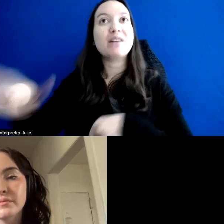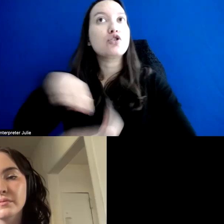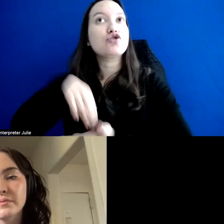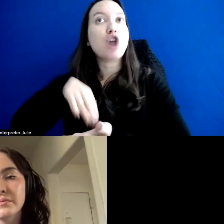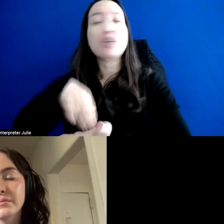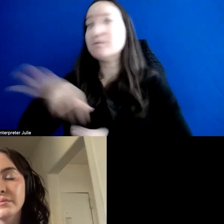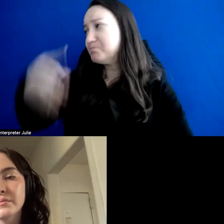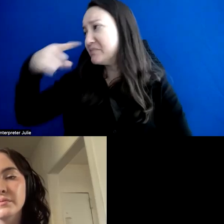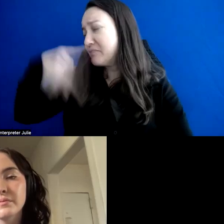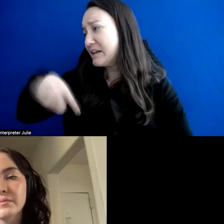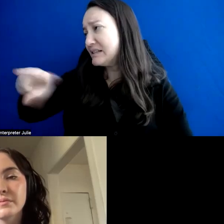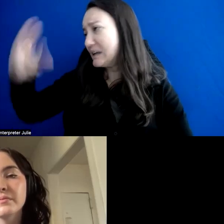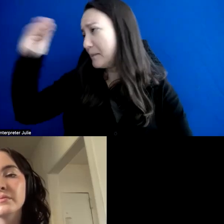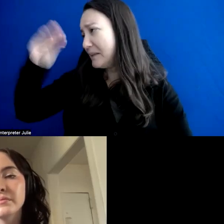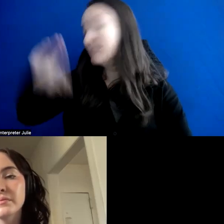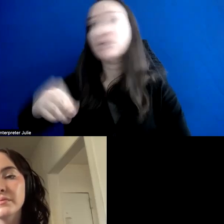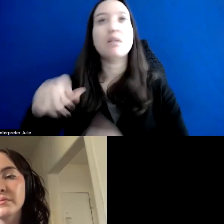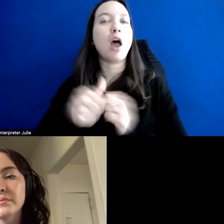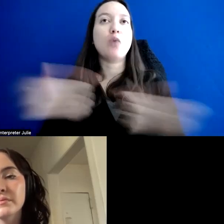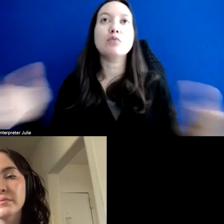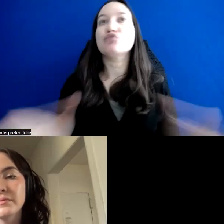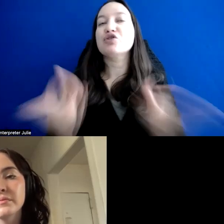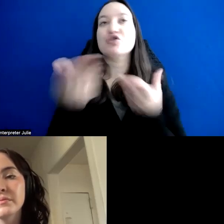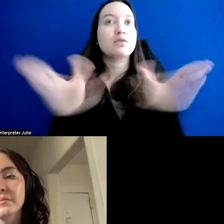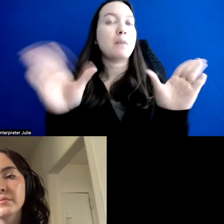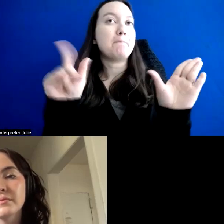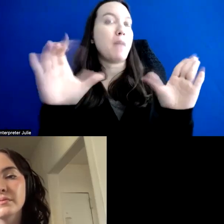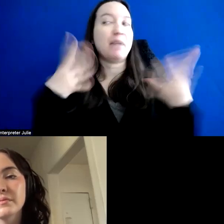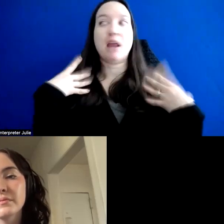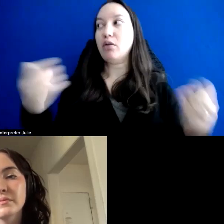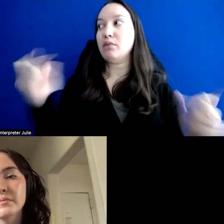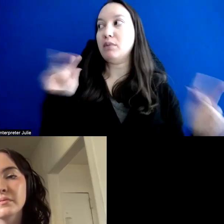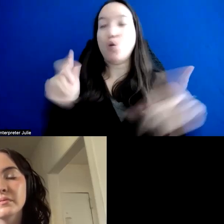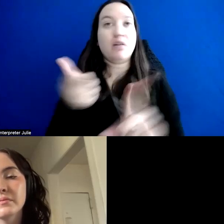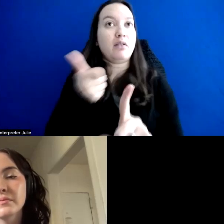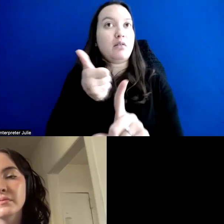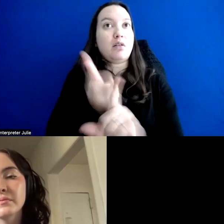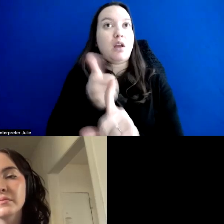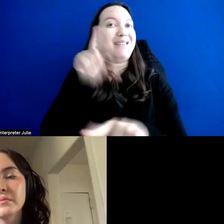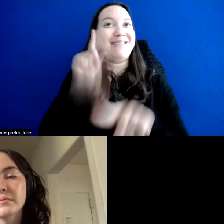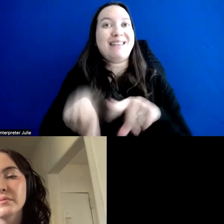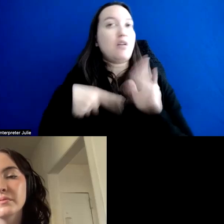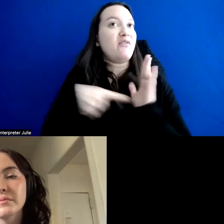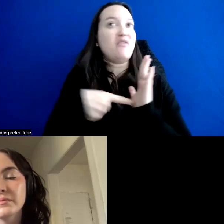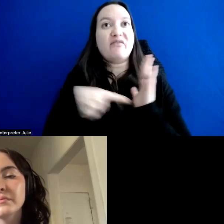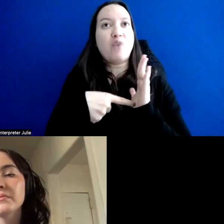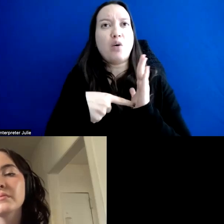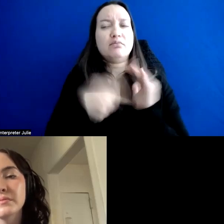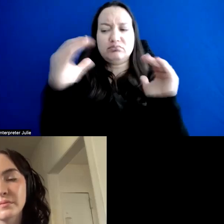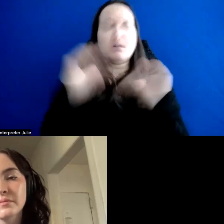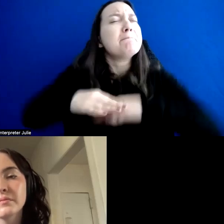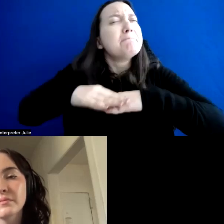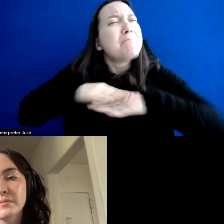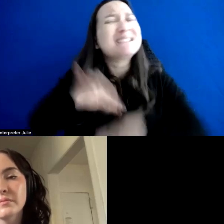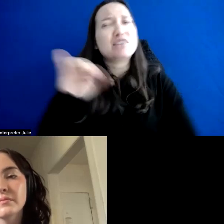How do we promote public health when so many people can't even afford the most elementary health insurance?